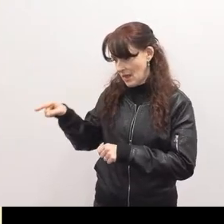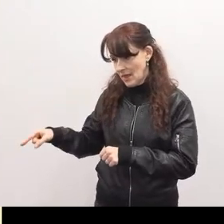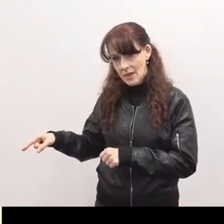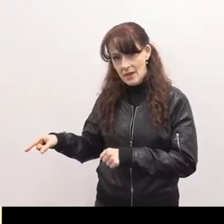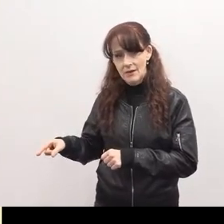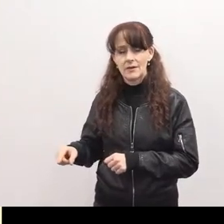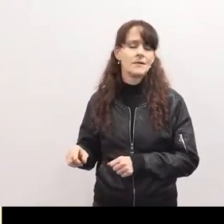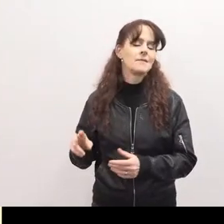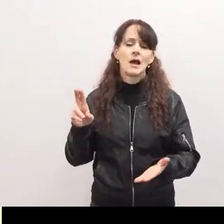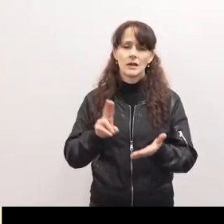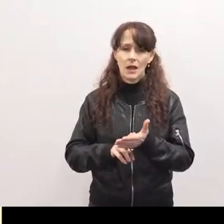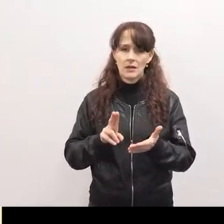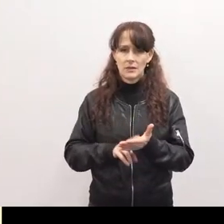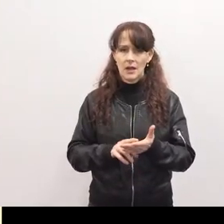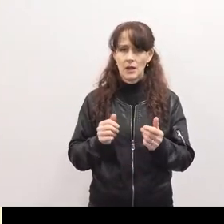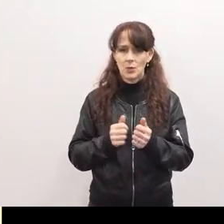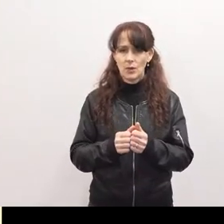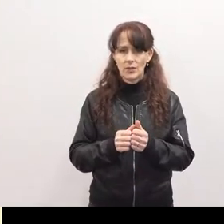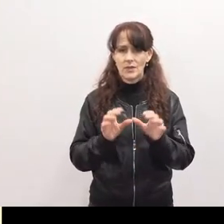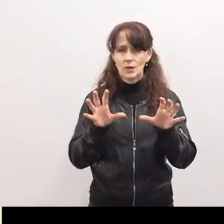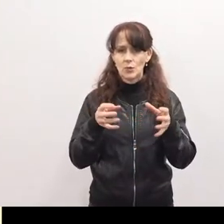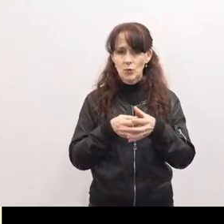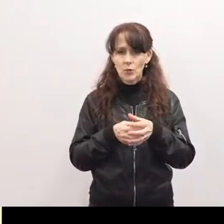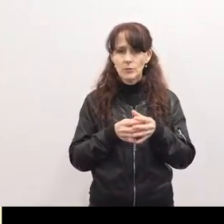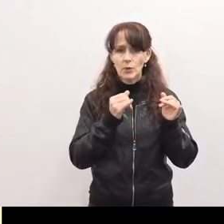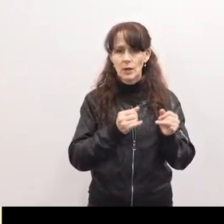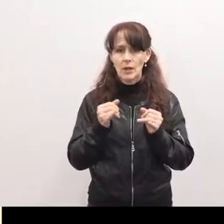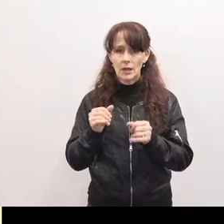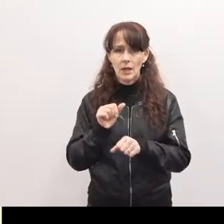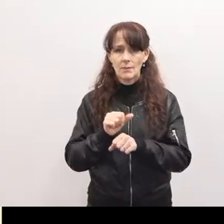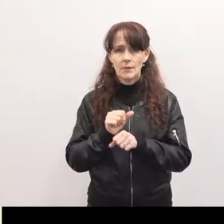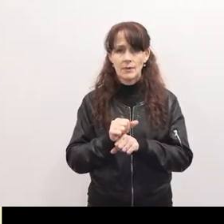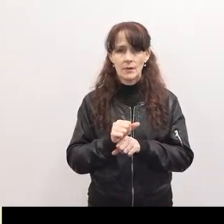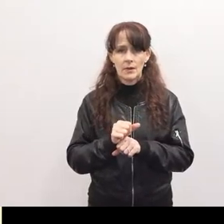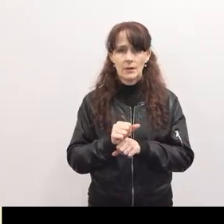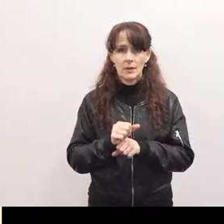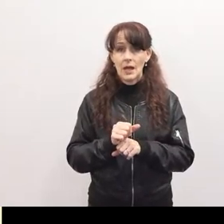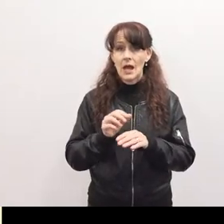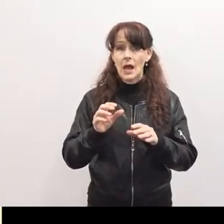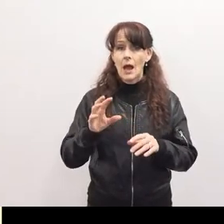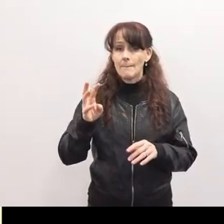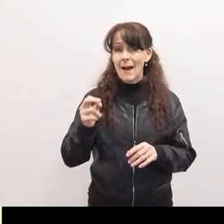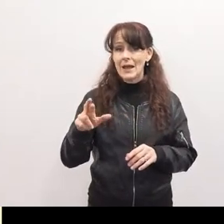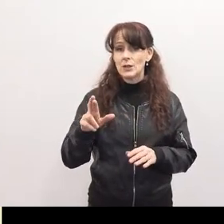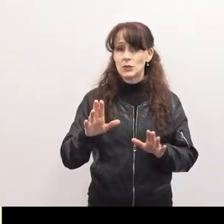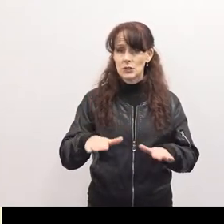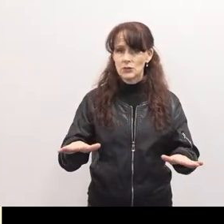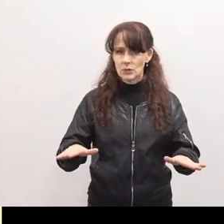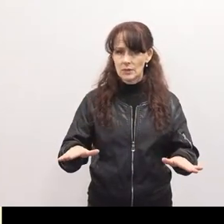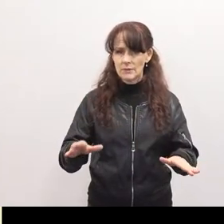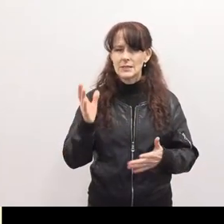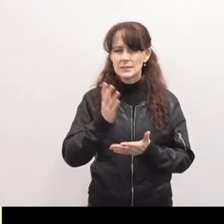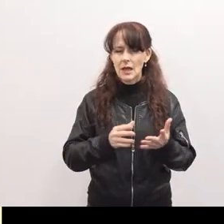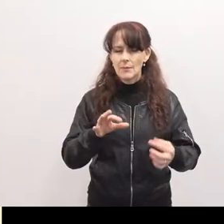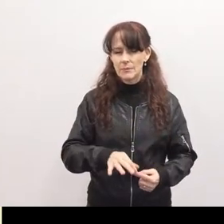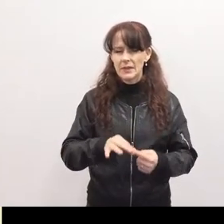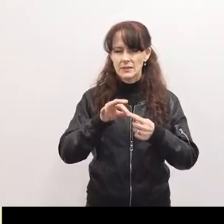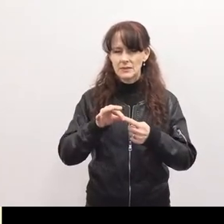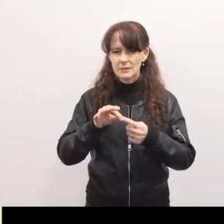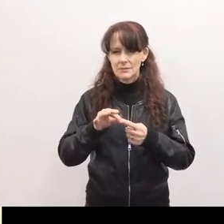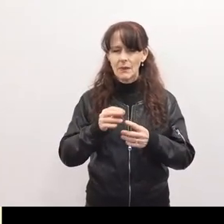then also contracting with entities or individuals who employs officials' minor child. There are several other exceptions, but these are the main ones that